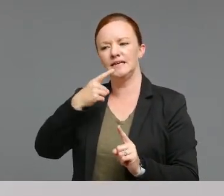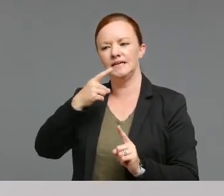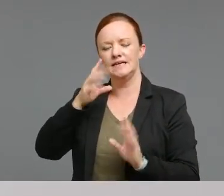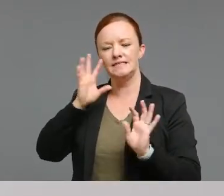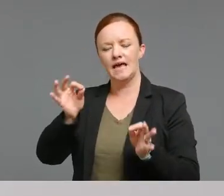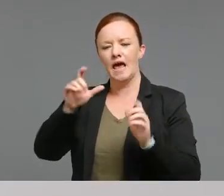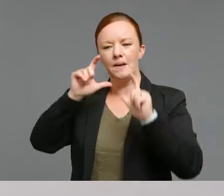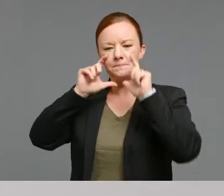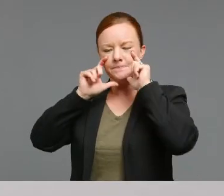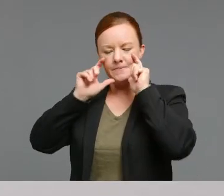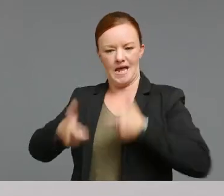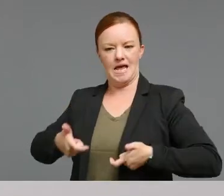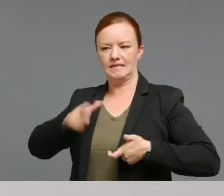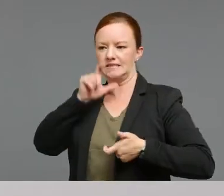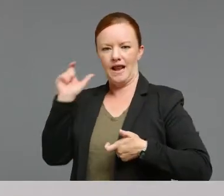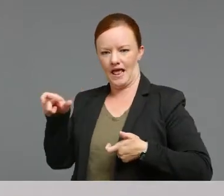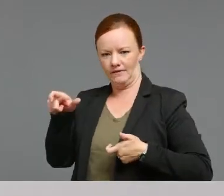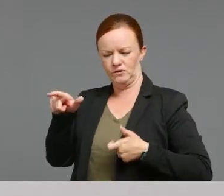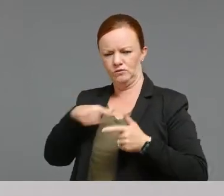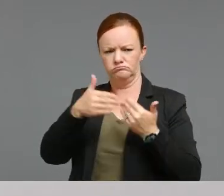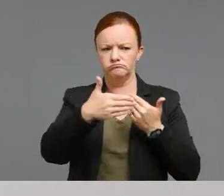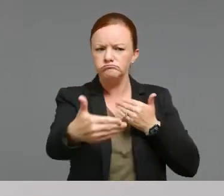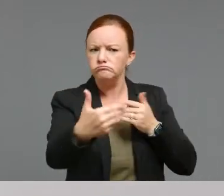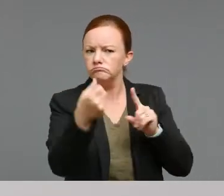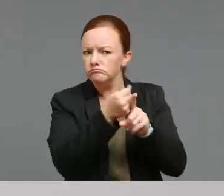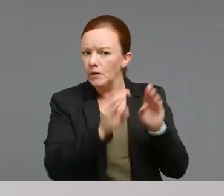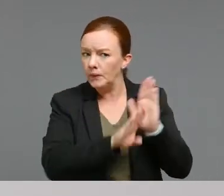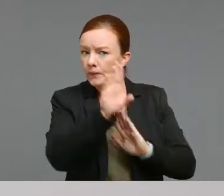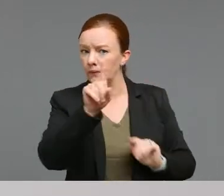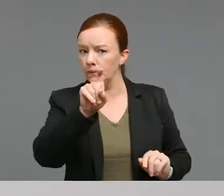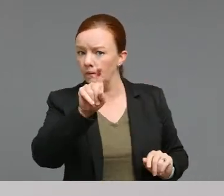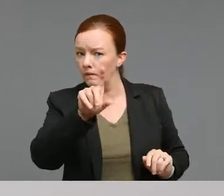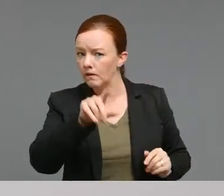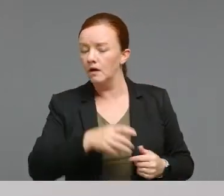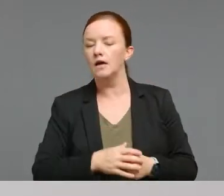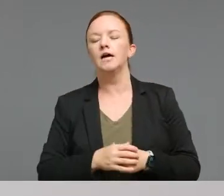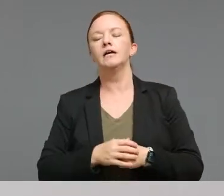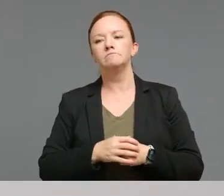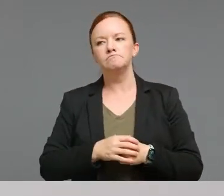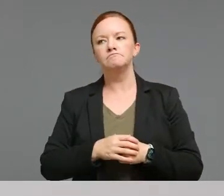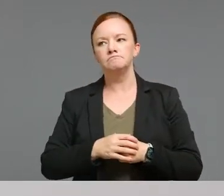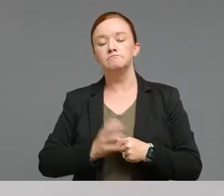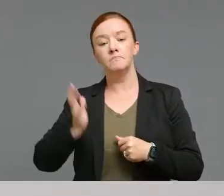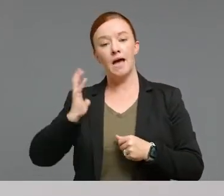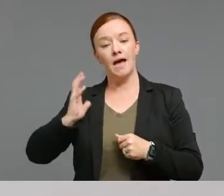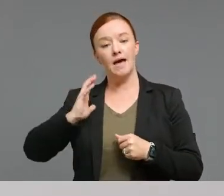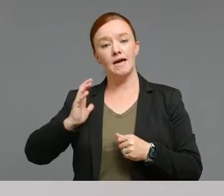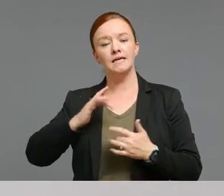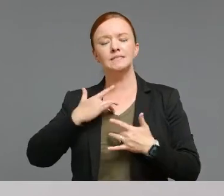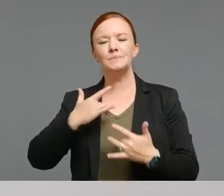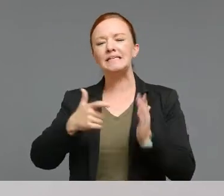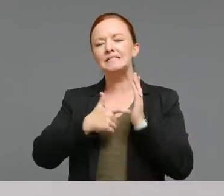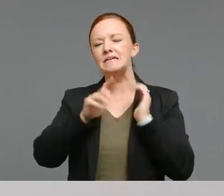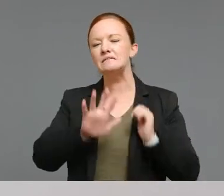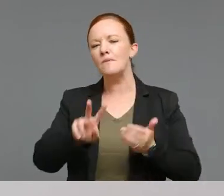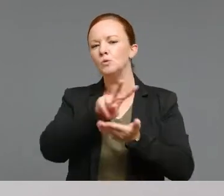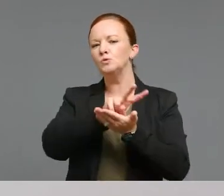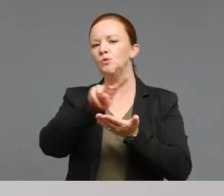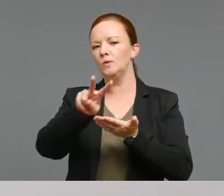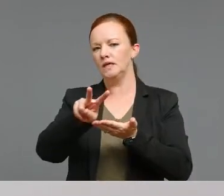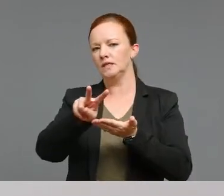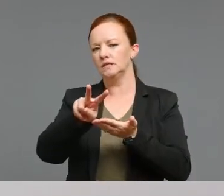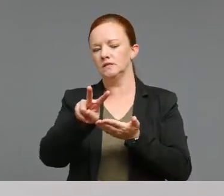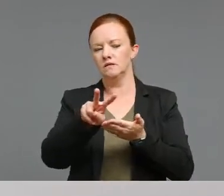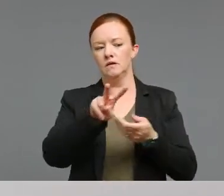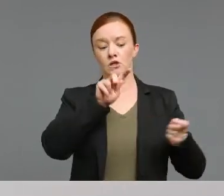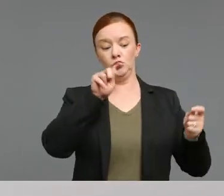on case numbers here in Arizona? You know, what we've seen in the past is it usually takes about 2 weeks from